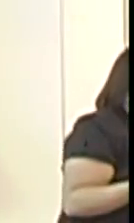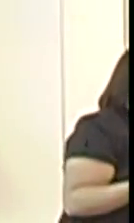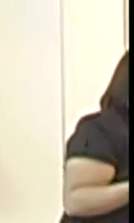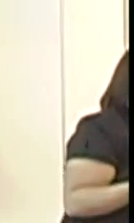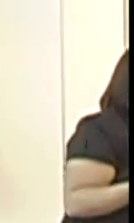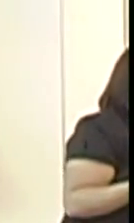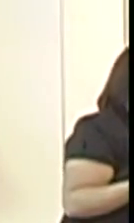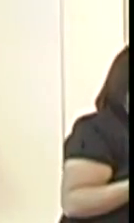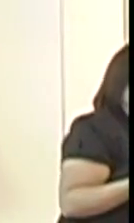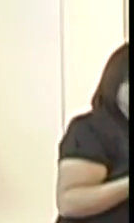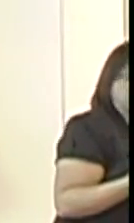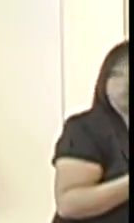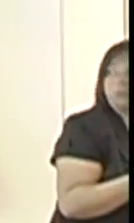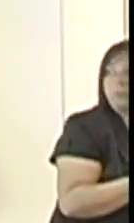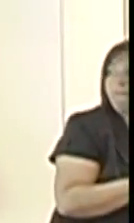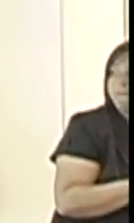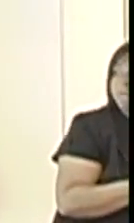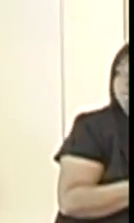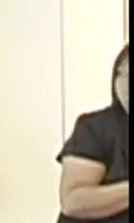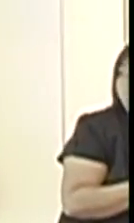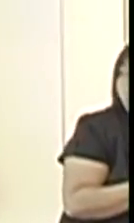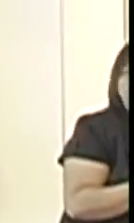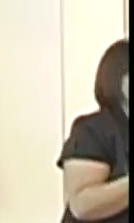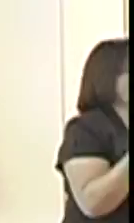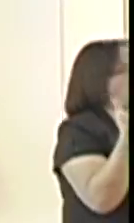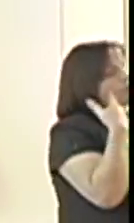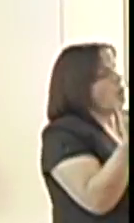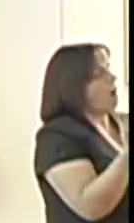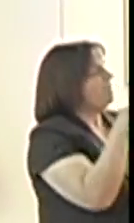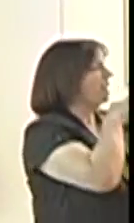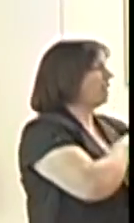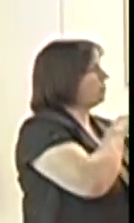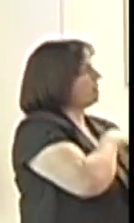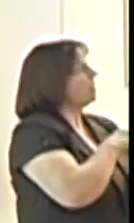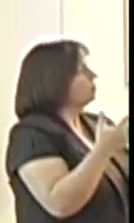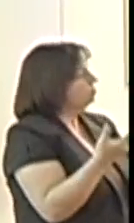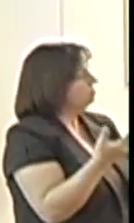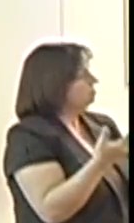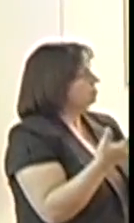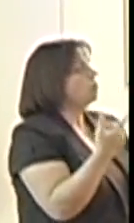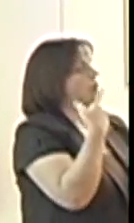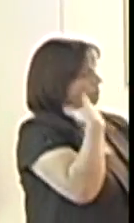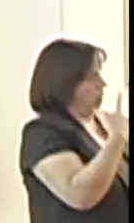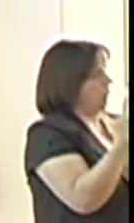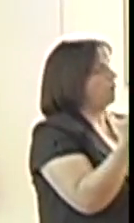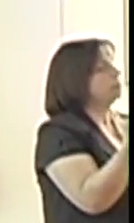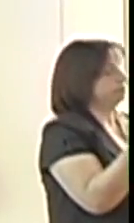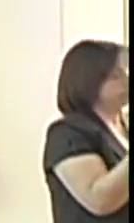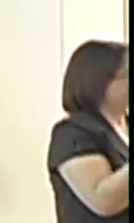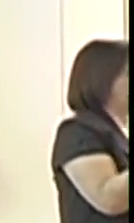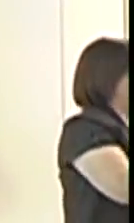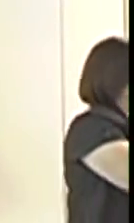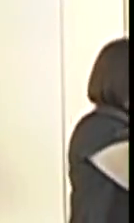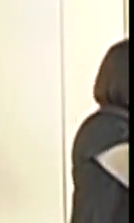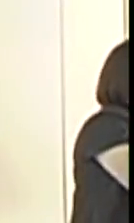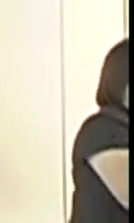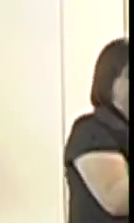Continuing on this theme of modality effects and non-effects, we see very different articulators in sign and speech,